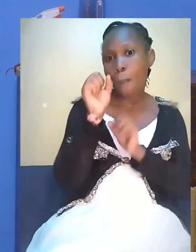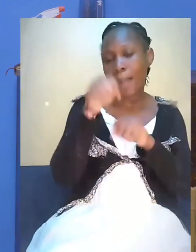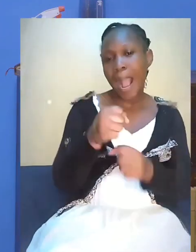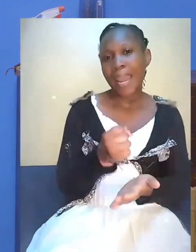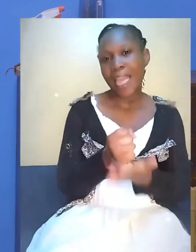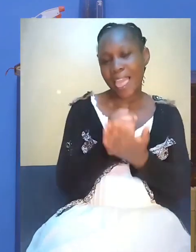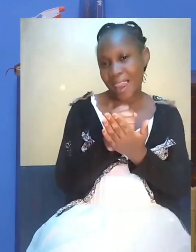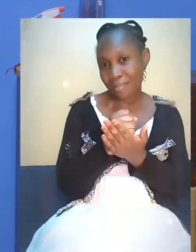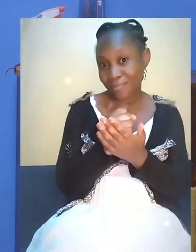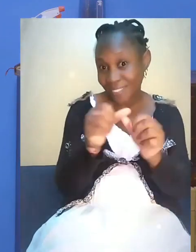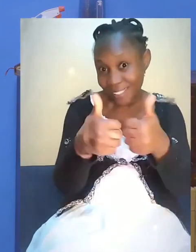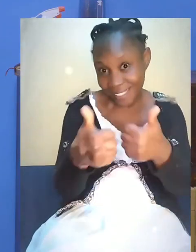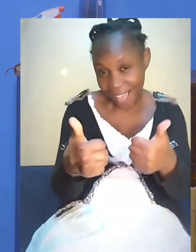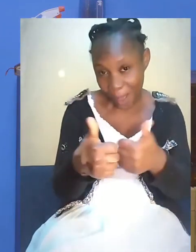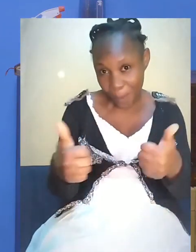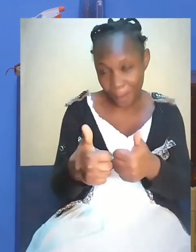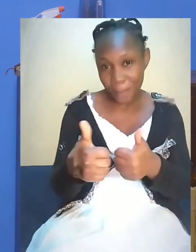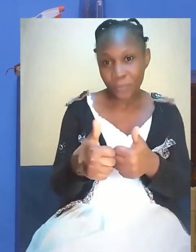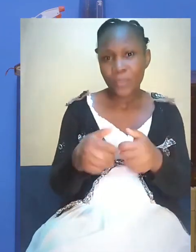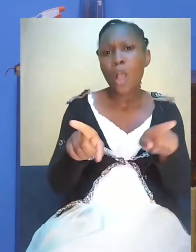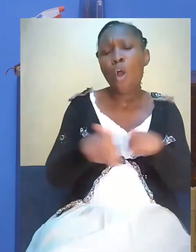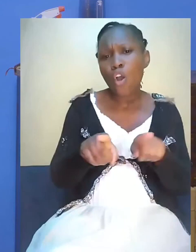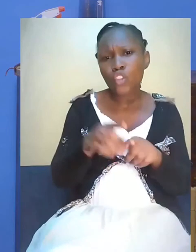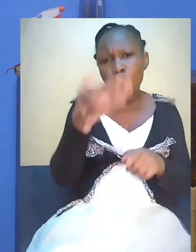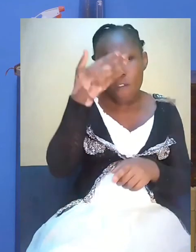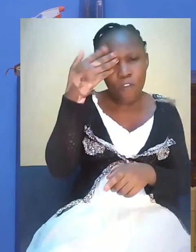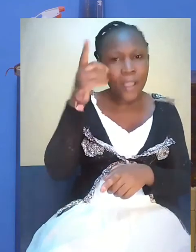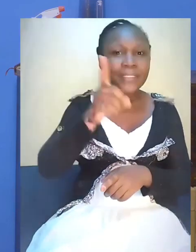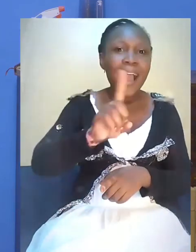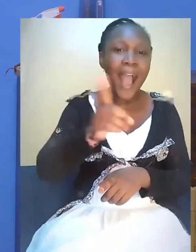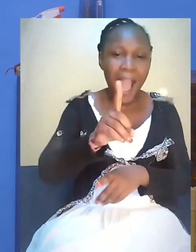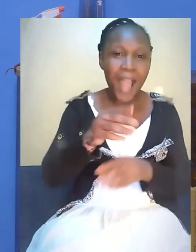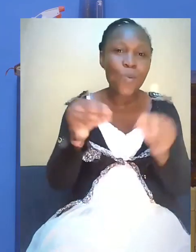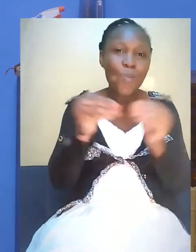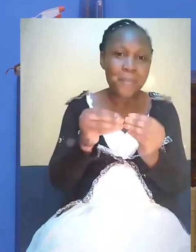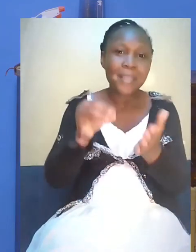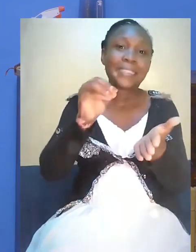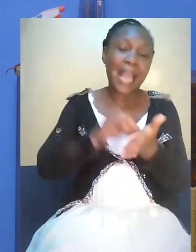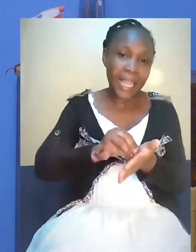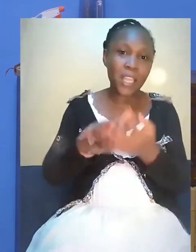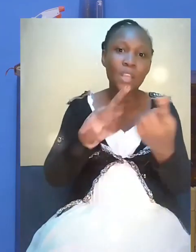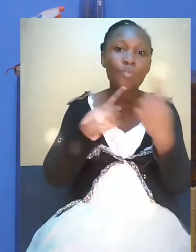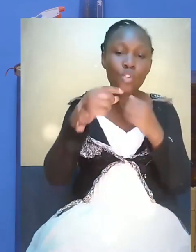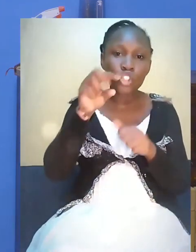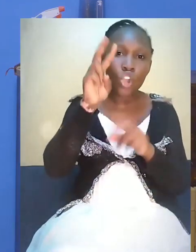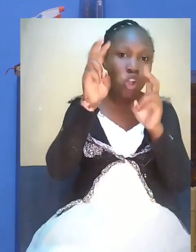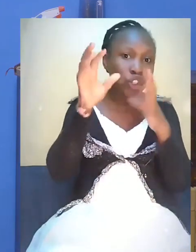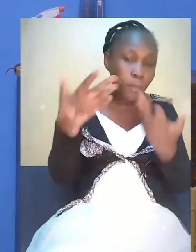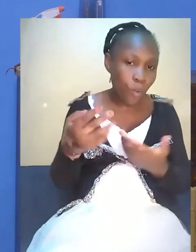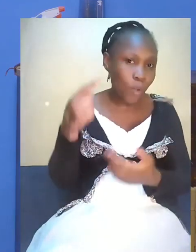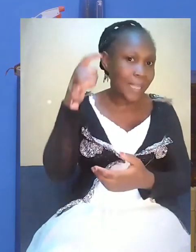yours, please do share, all right? Subscribe, and don't forget, we meet in the next episode where we talk about mental health. What is mental